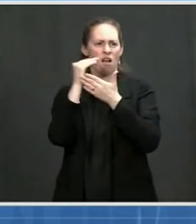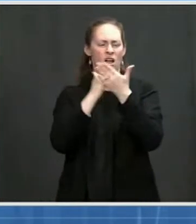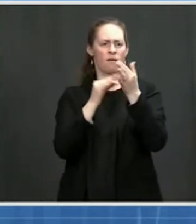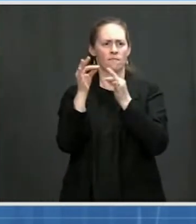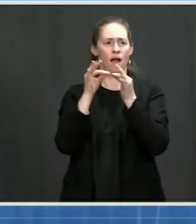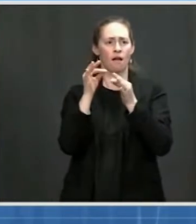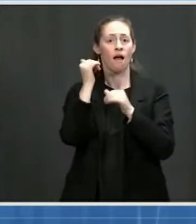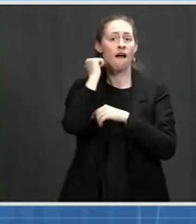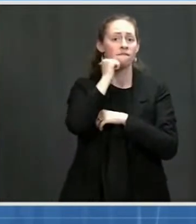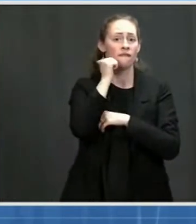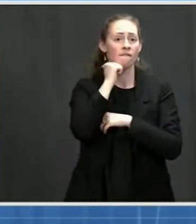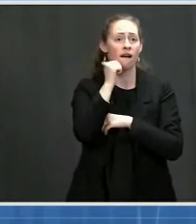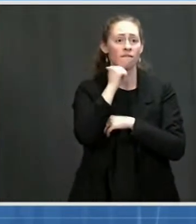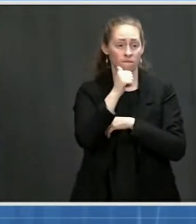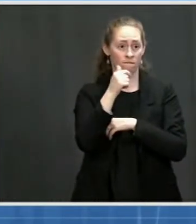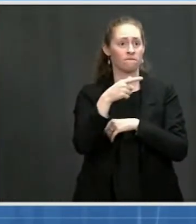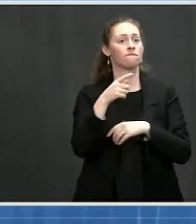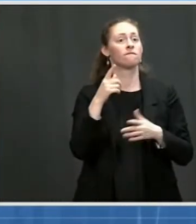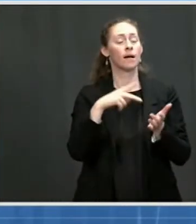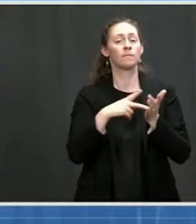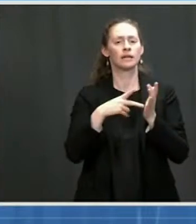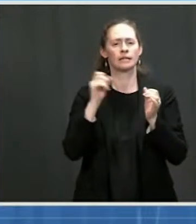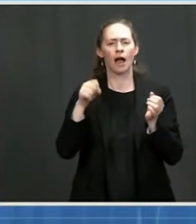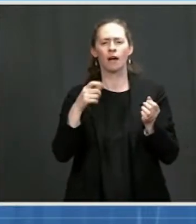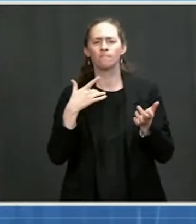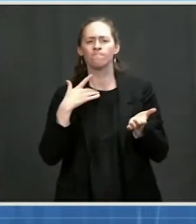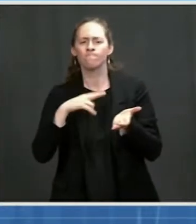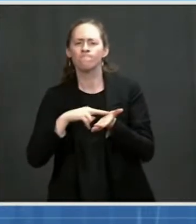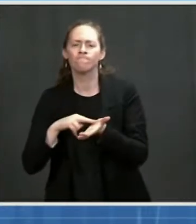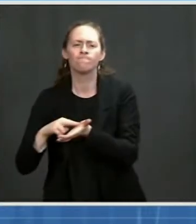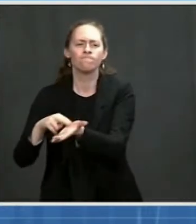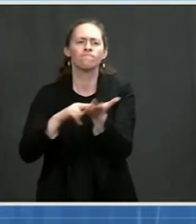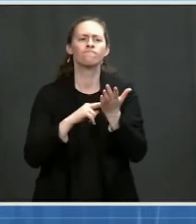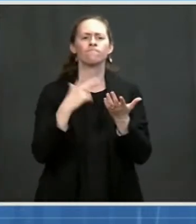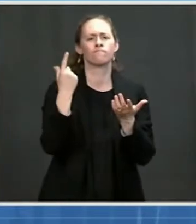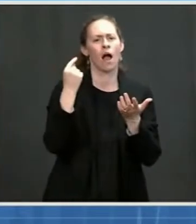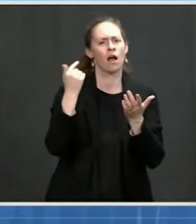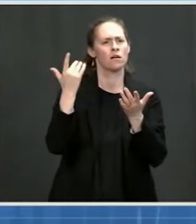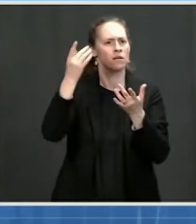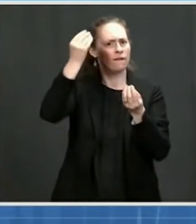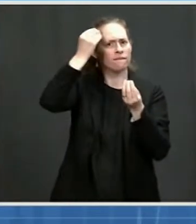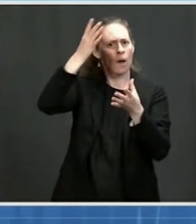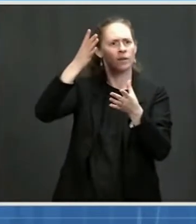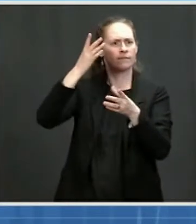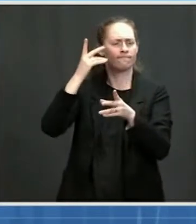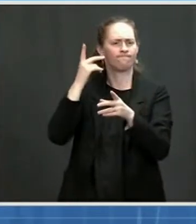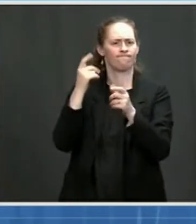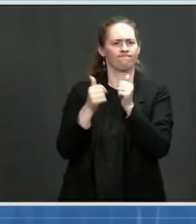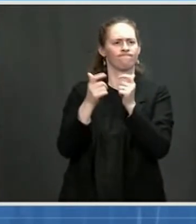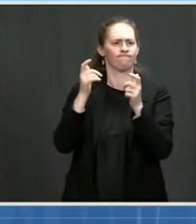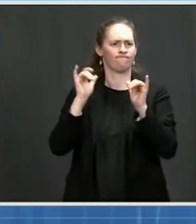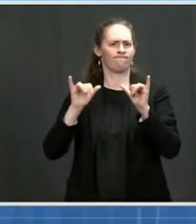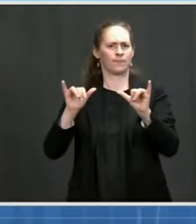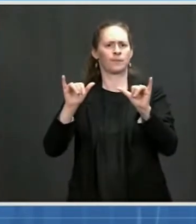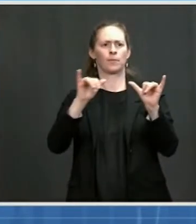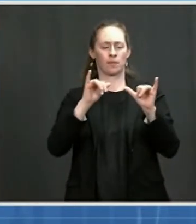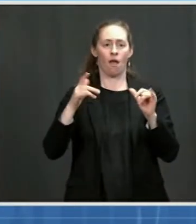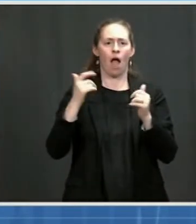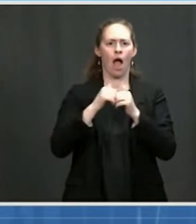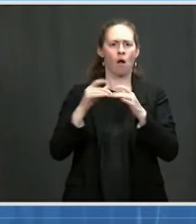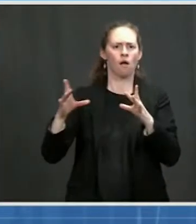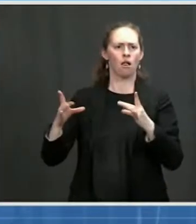basis, you can get a feel for what the latest data are in the treatment of individuals. Here's an example, next